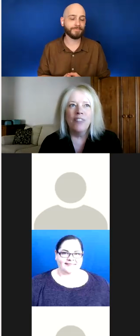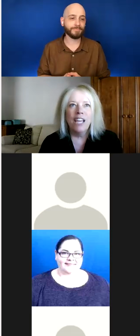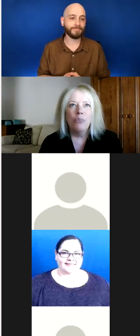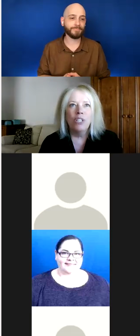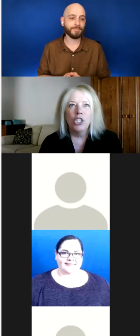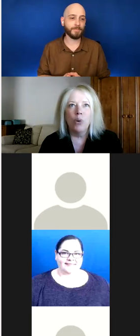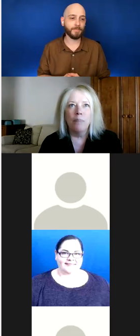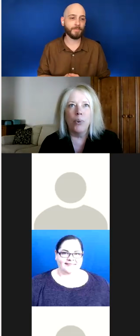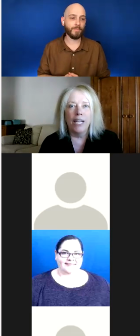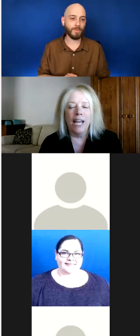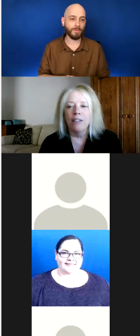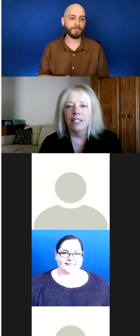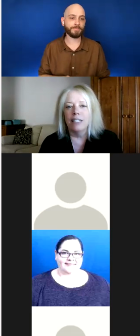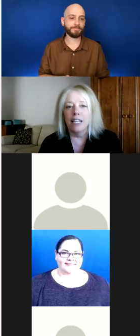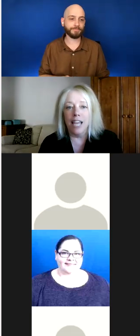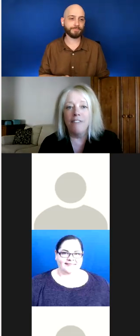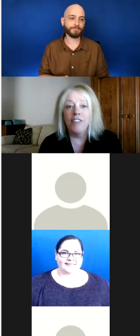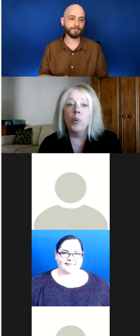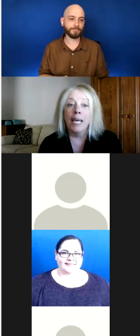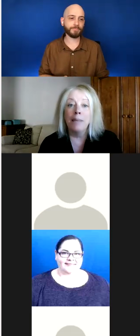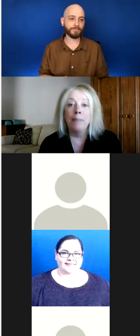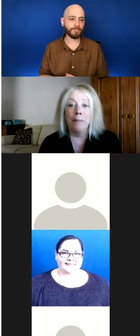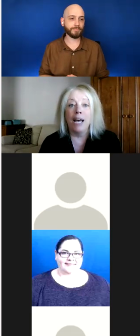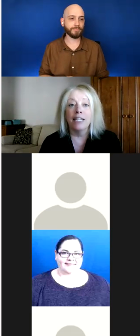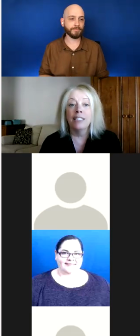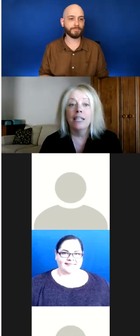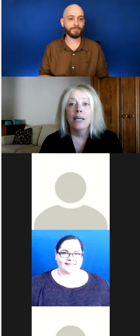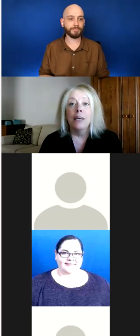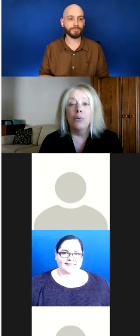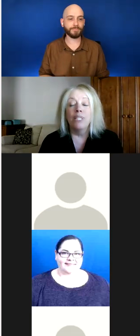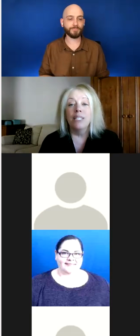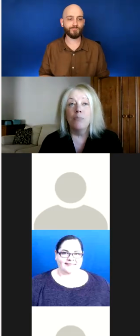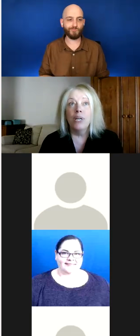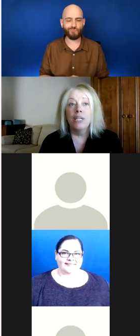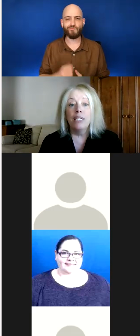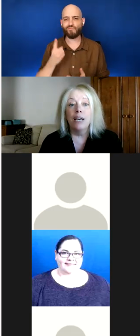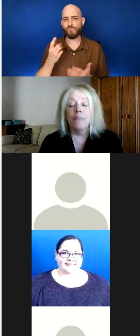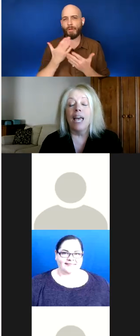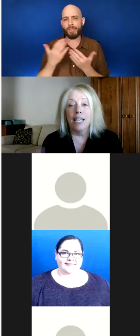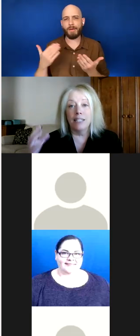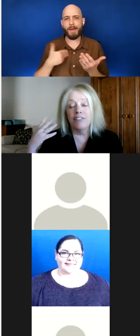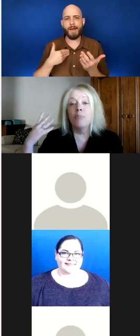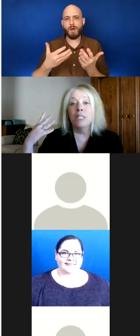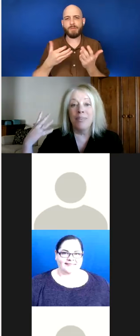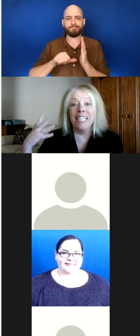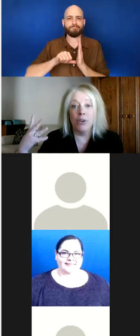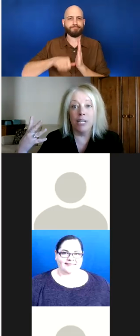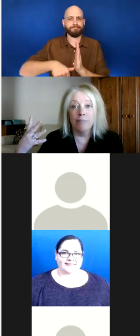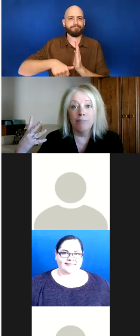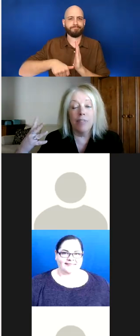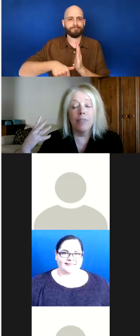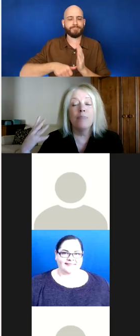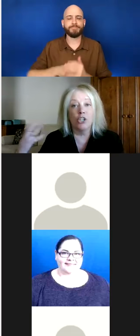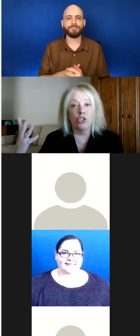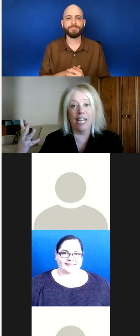So one thing I really just want to point out and to have everyone keep in mind, when someone if someone's